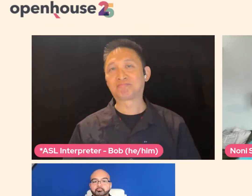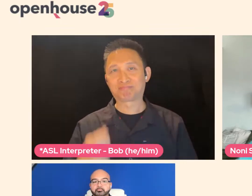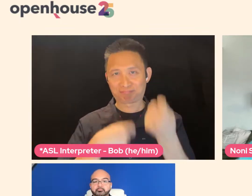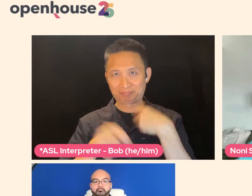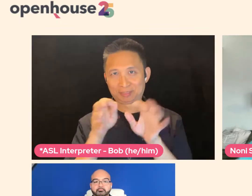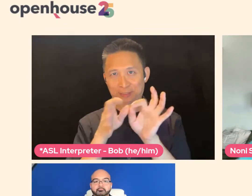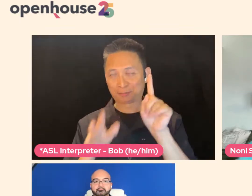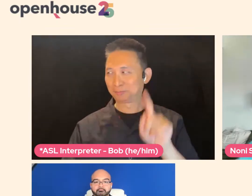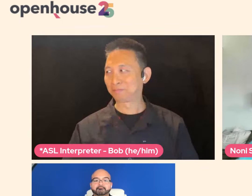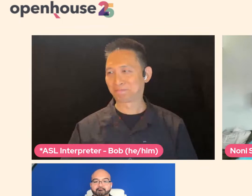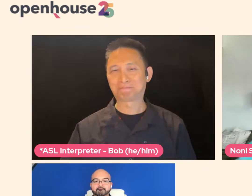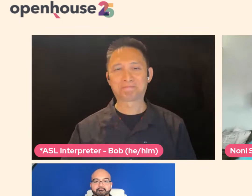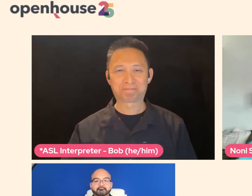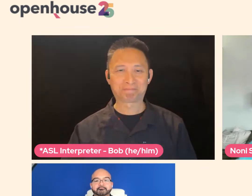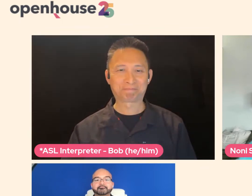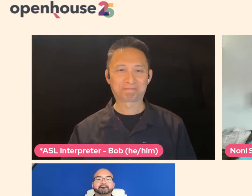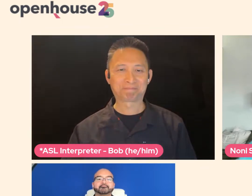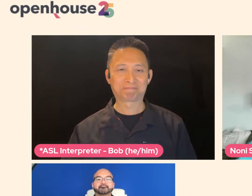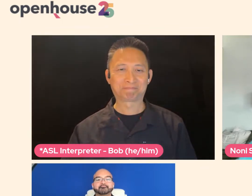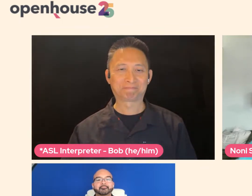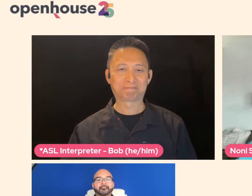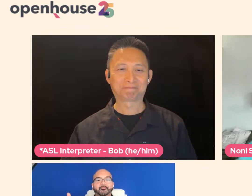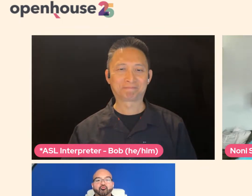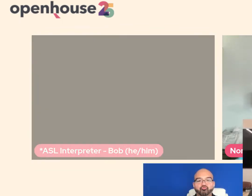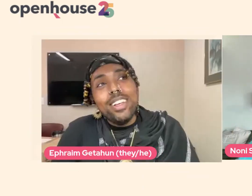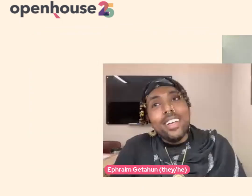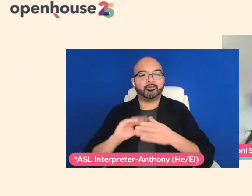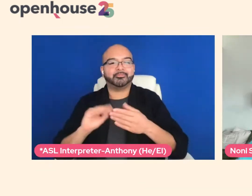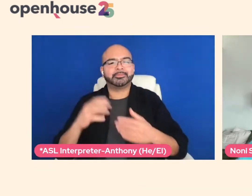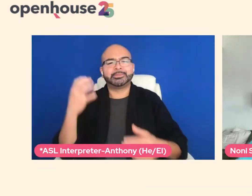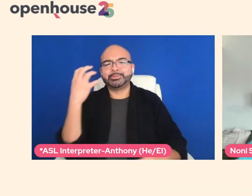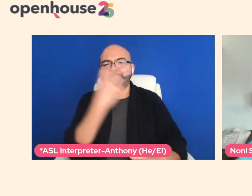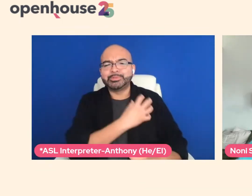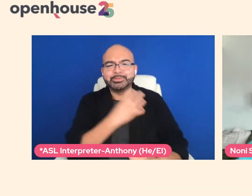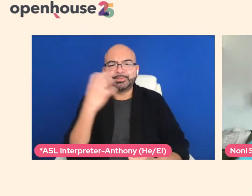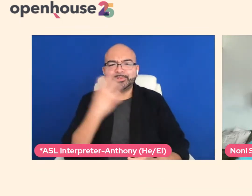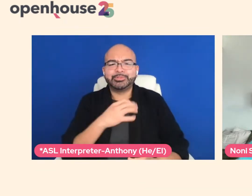Incredible. Noni, do people